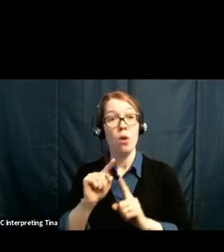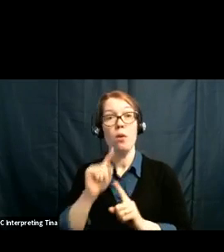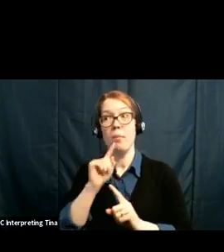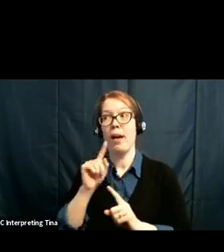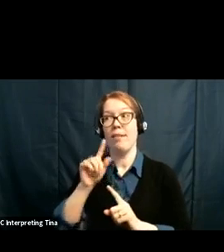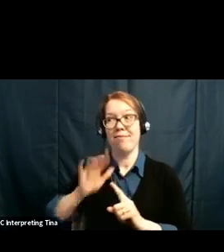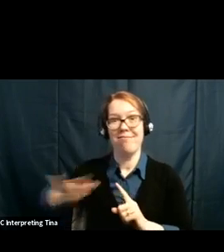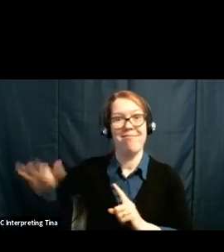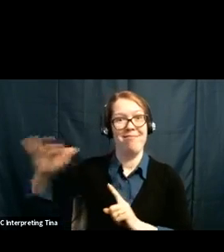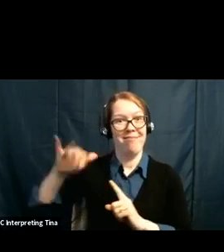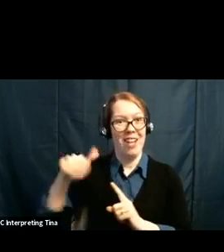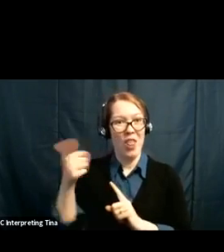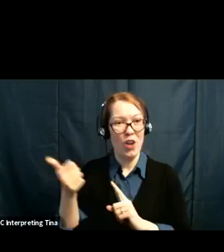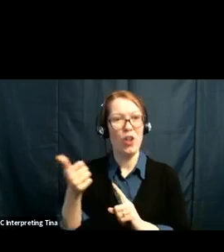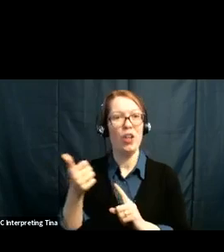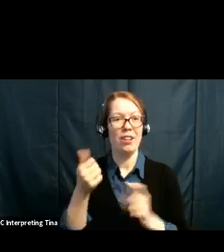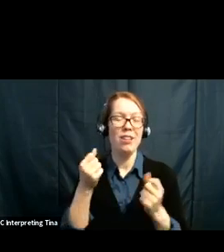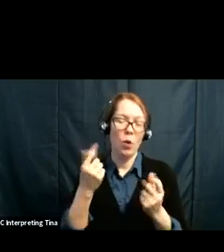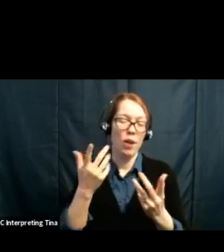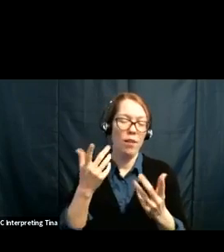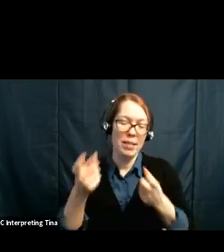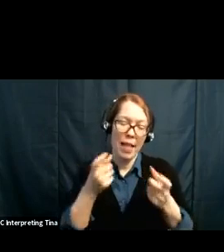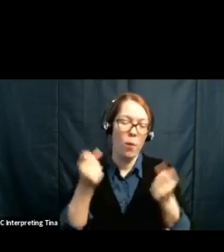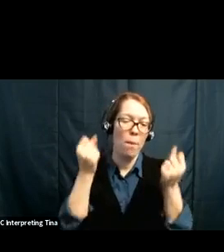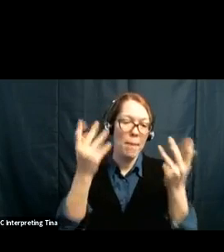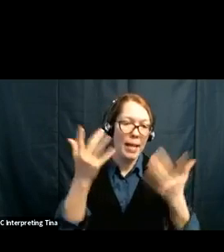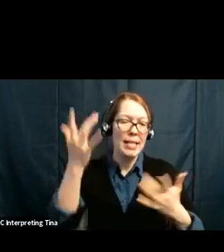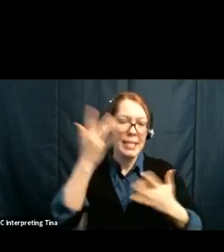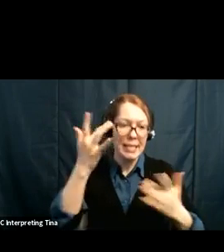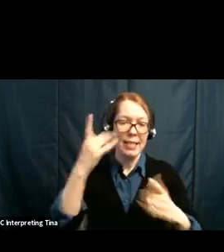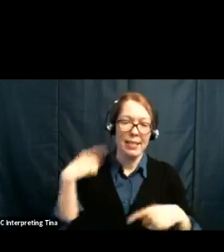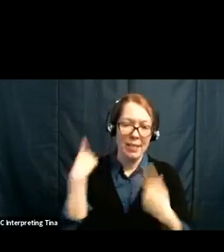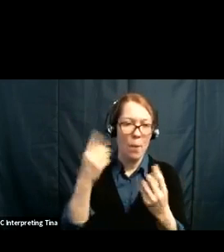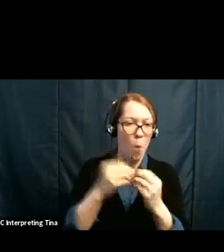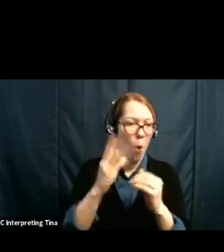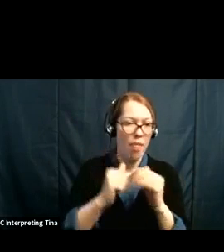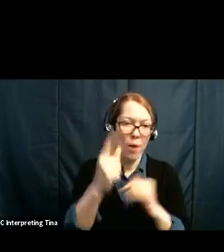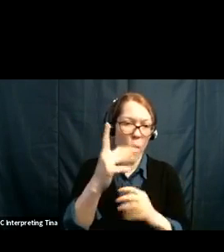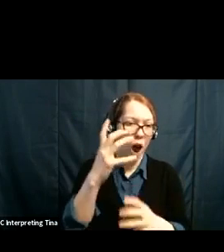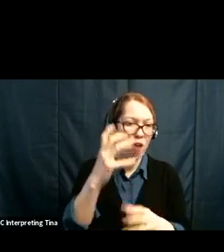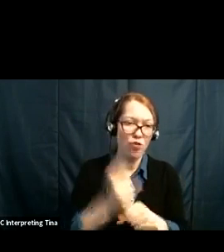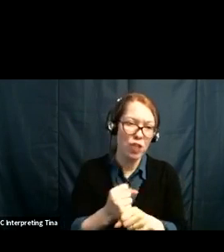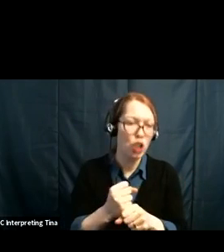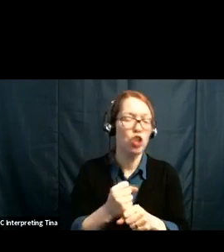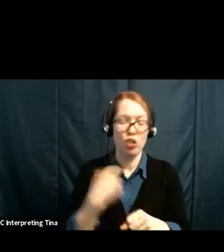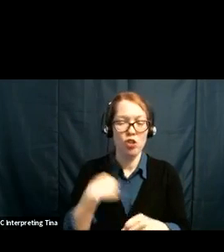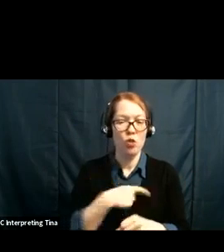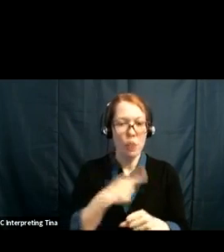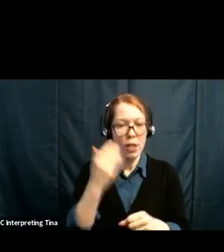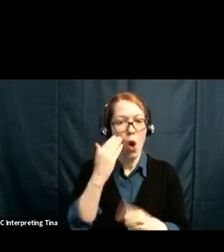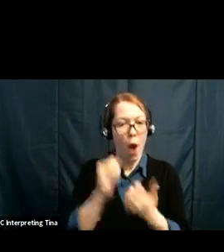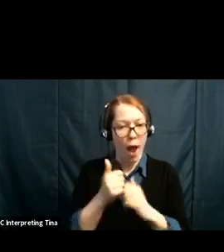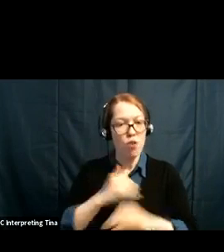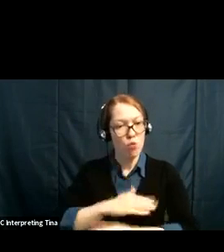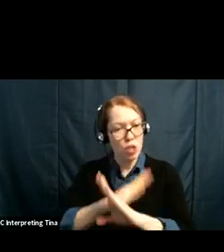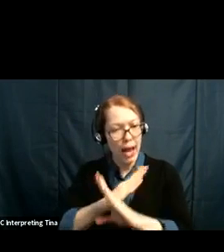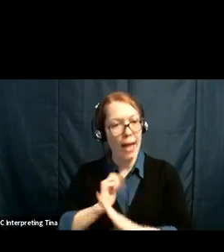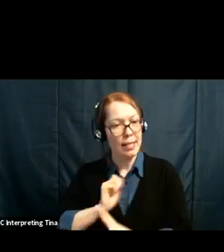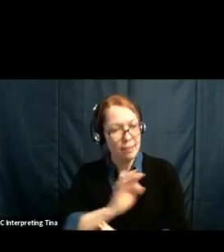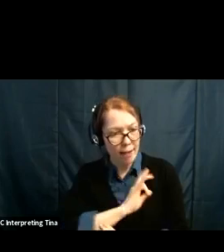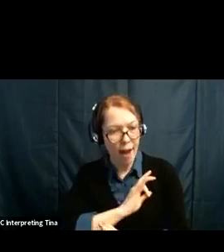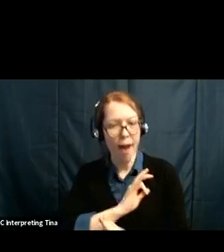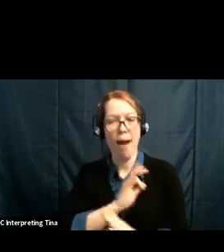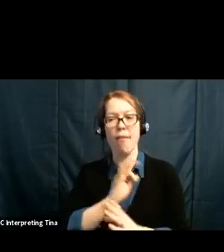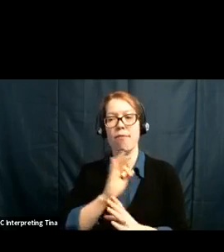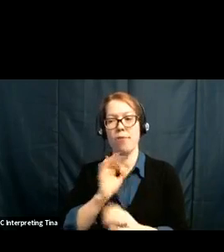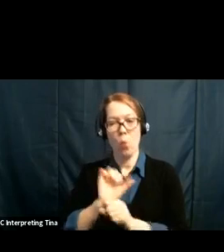diseases in many cases, many of our facilities for more than 100 years. We know how to protect our staff and protect our caregivers and protect other